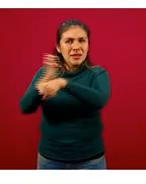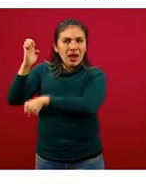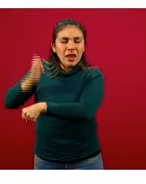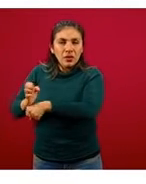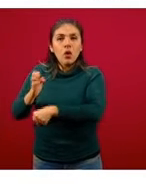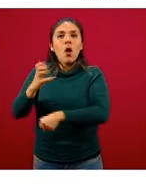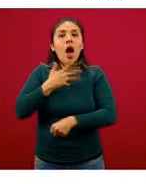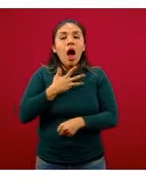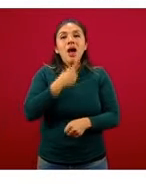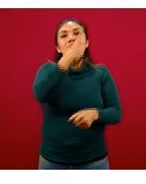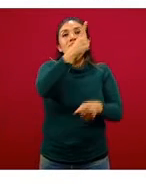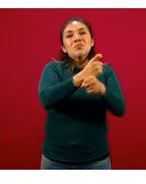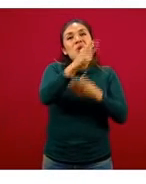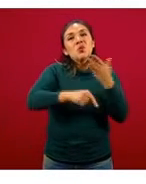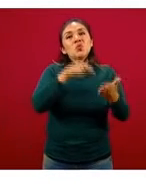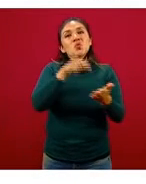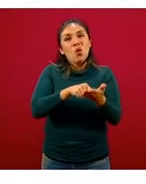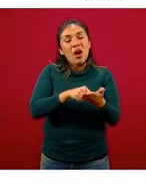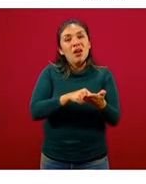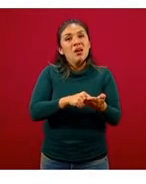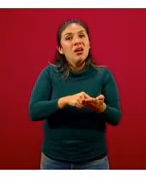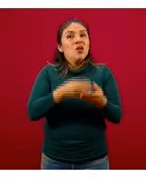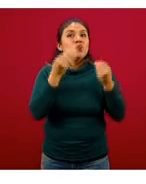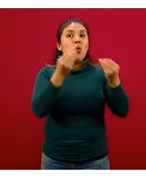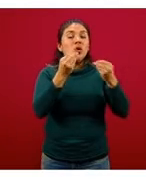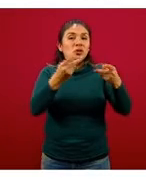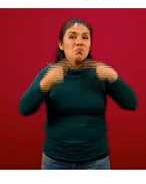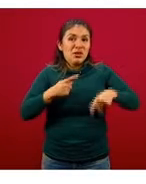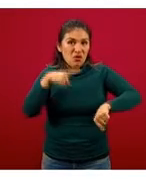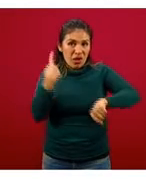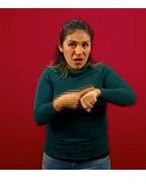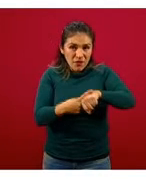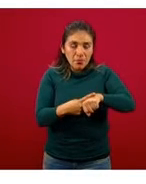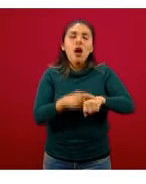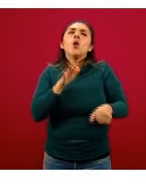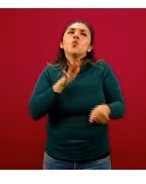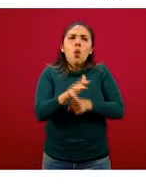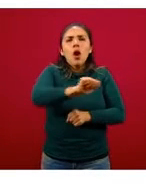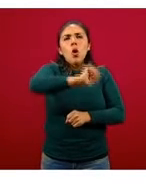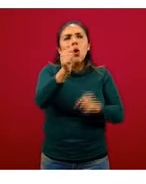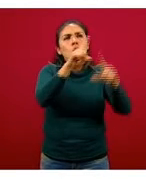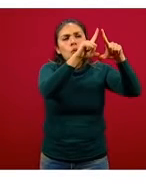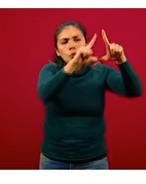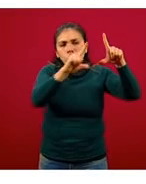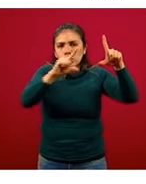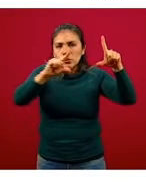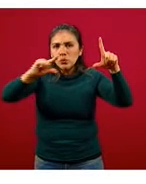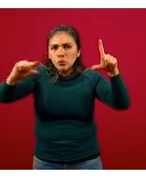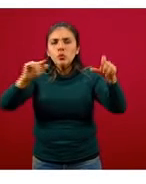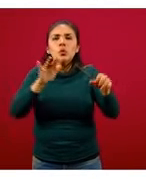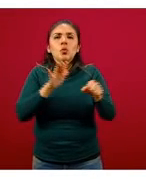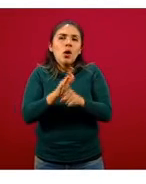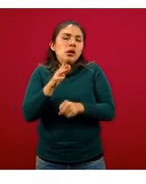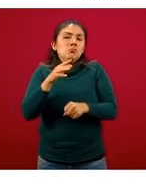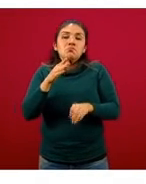number of active cases. Here we have the same information presented as a bar graph,